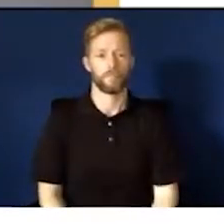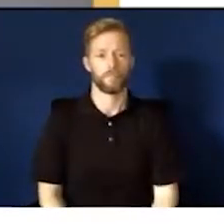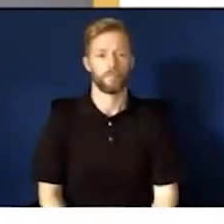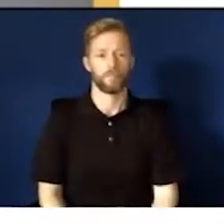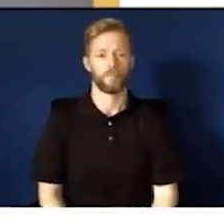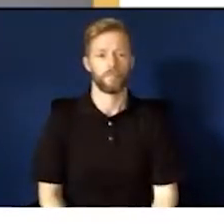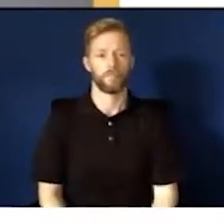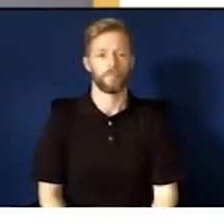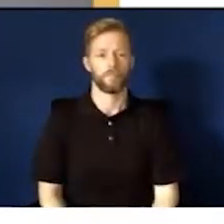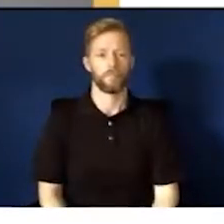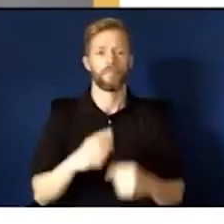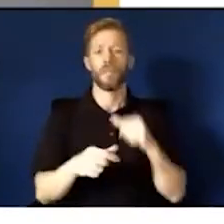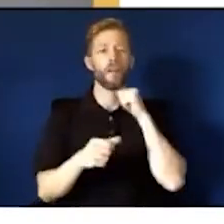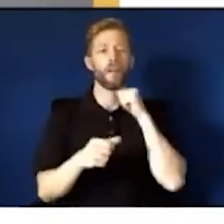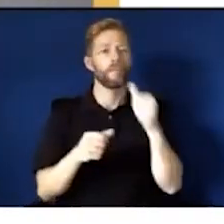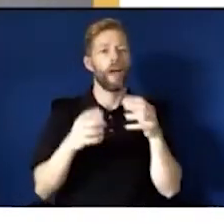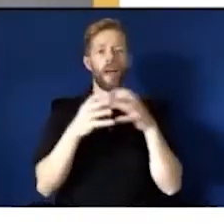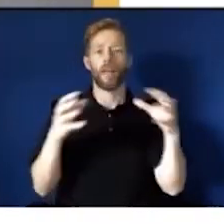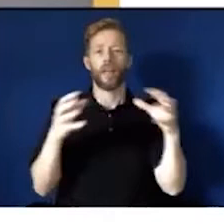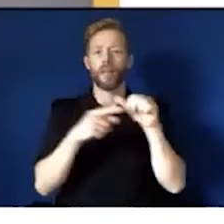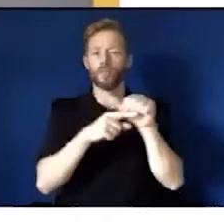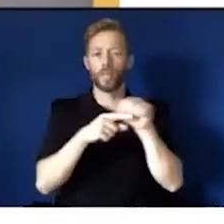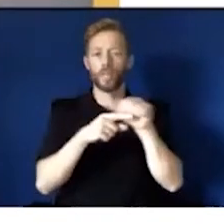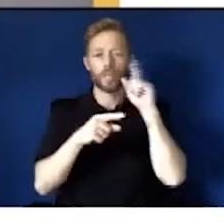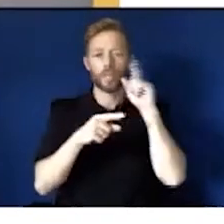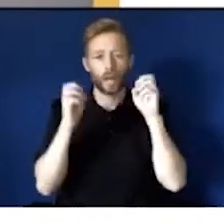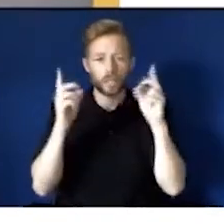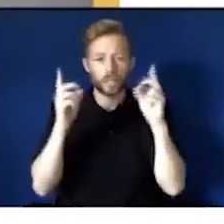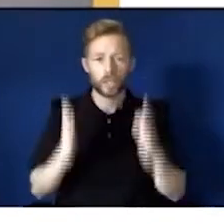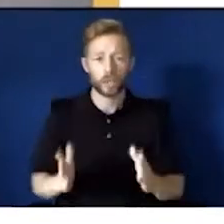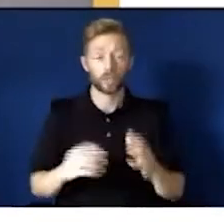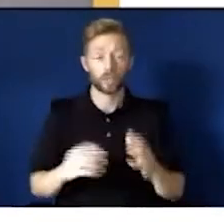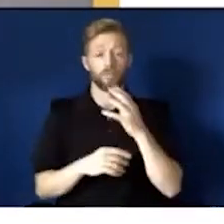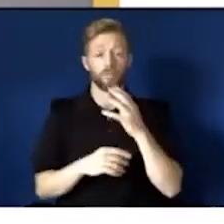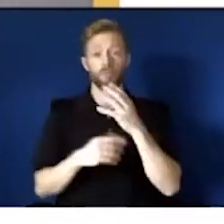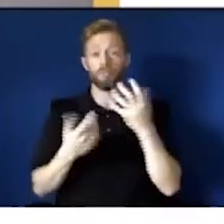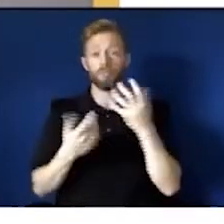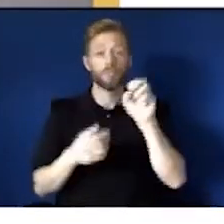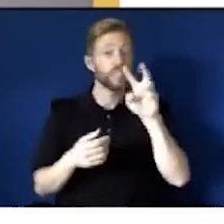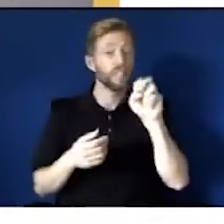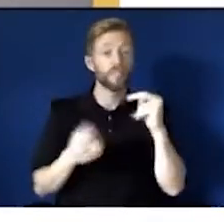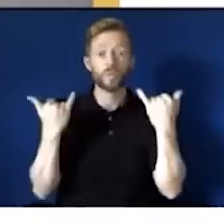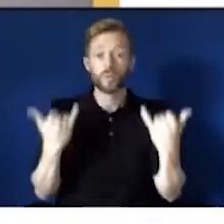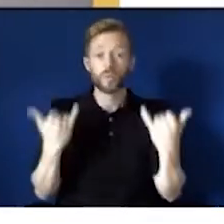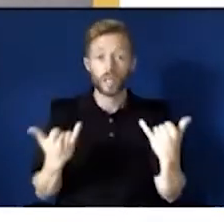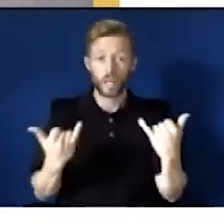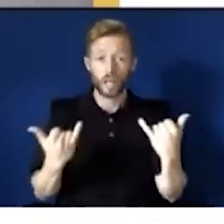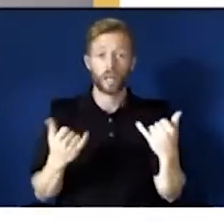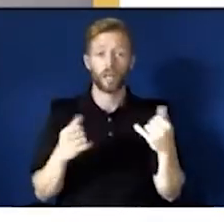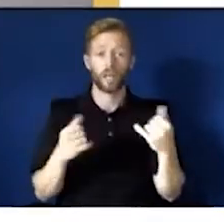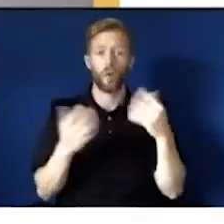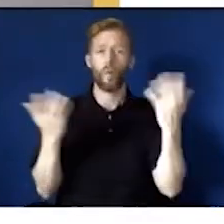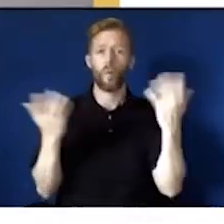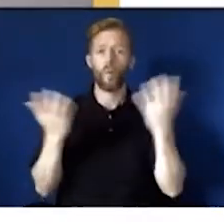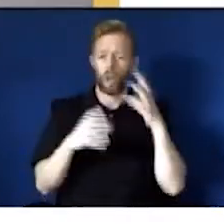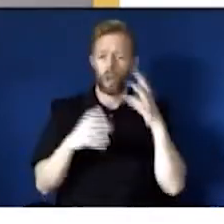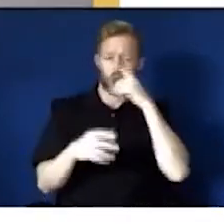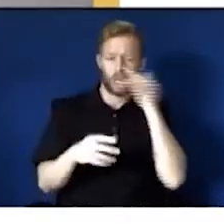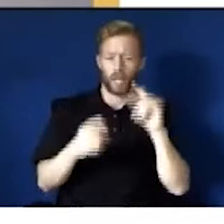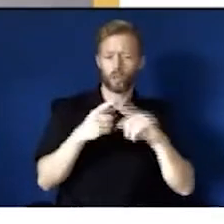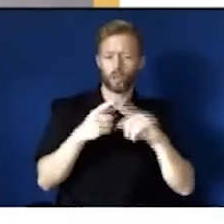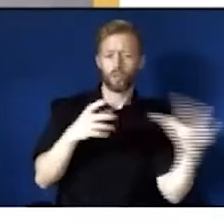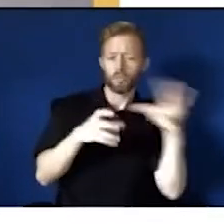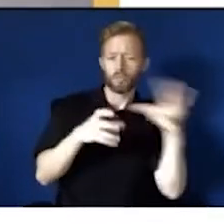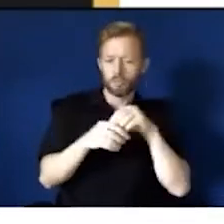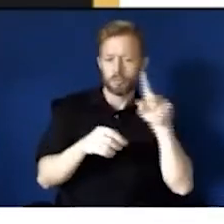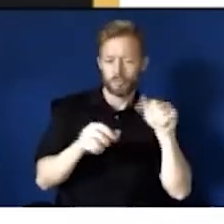not a whole lot of training for educators even today on what inclusion STEM